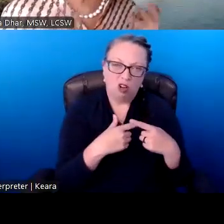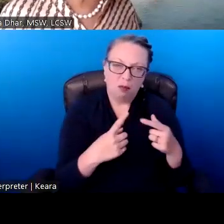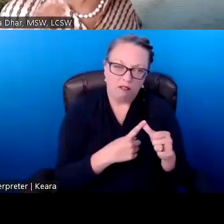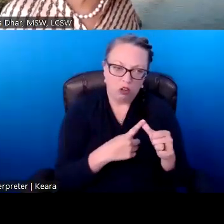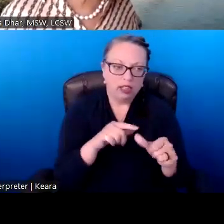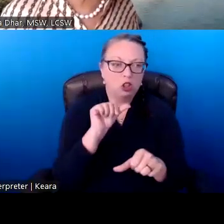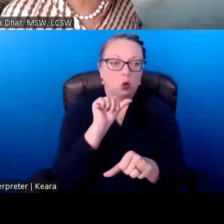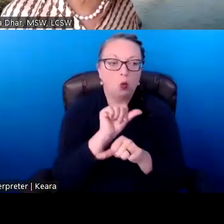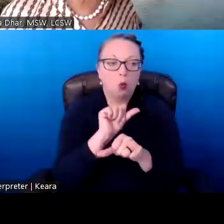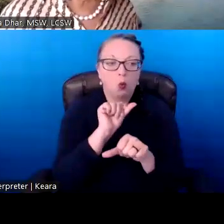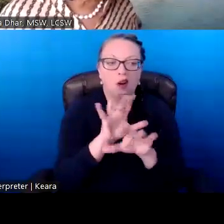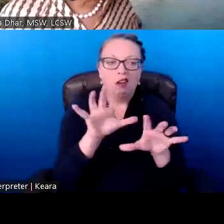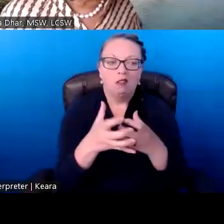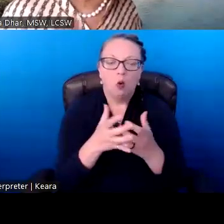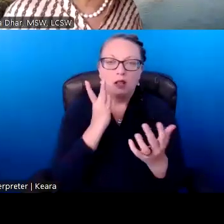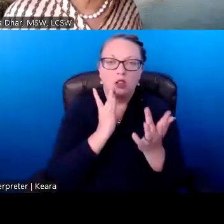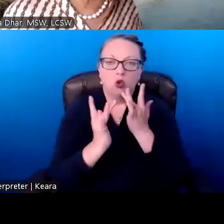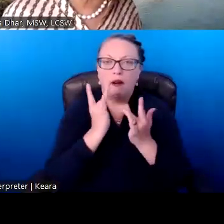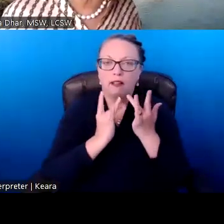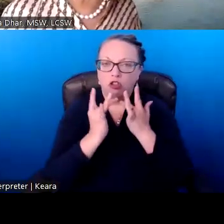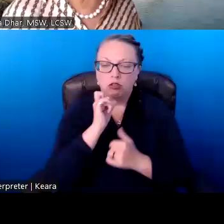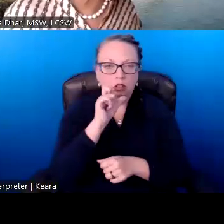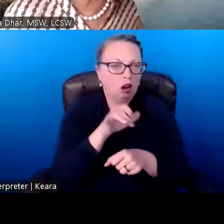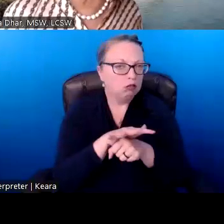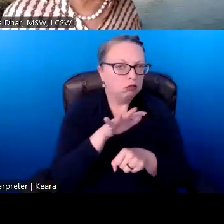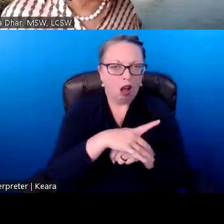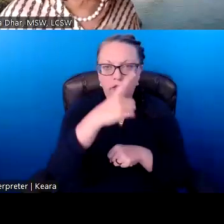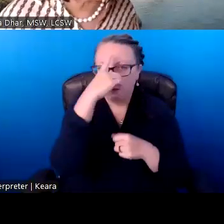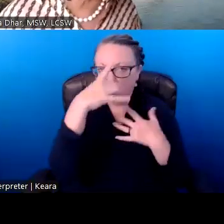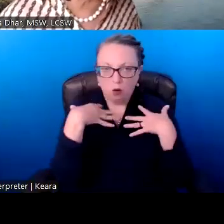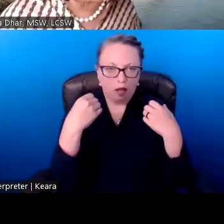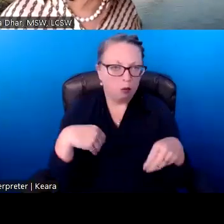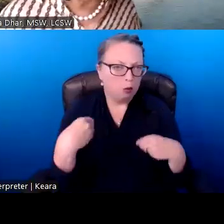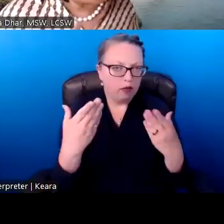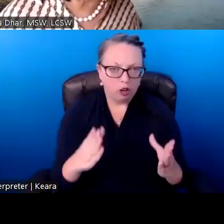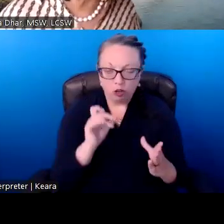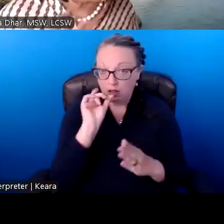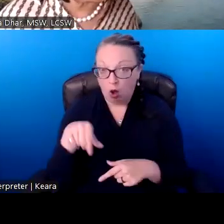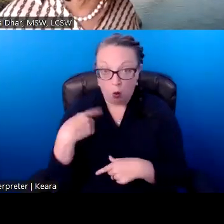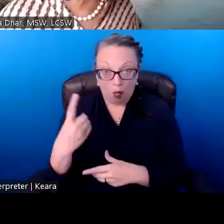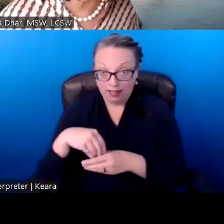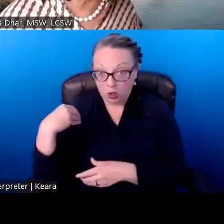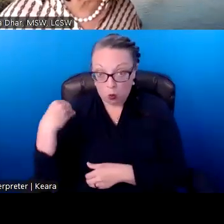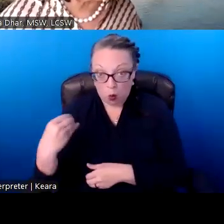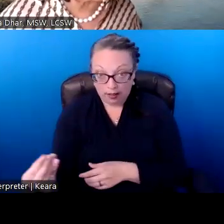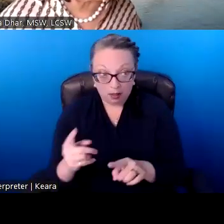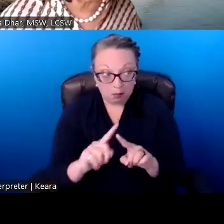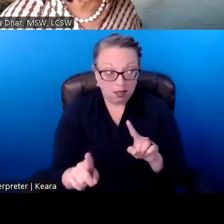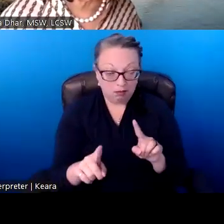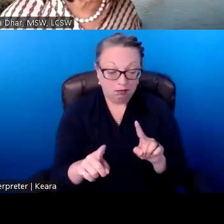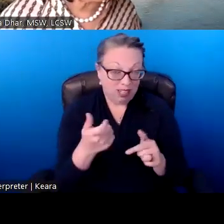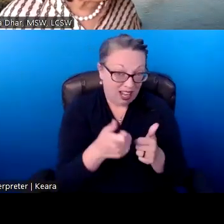There's a general shortage of mental health providers across the country, not just in Oregon. We face it quite severely in